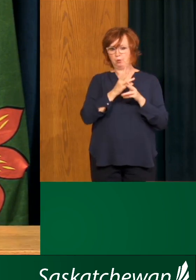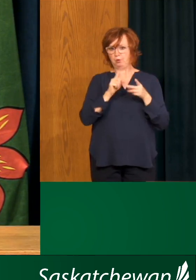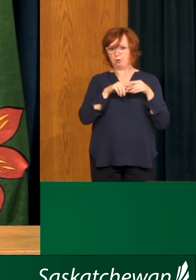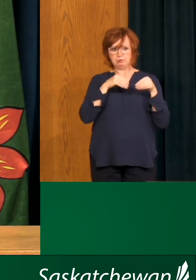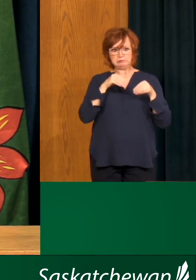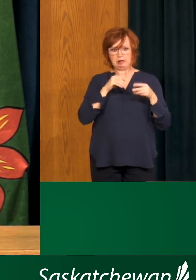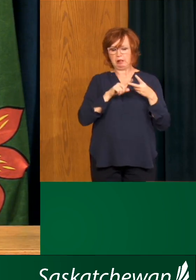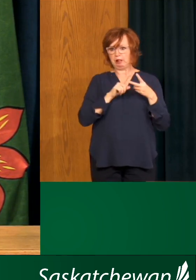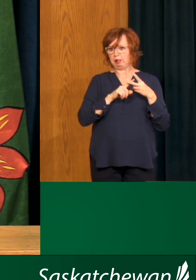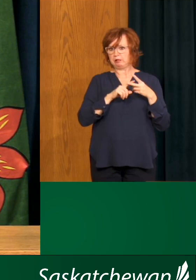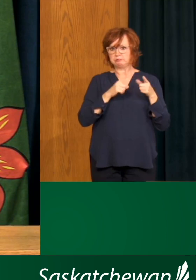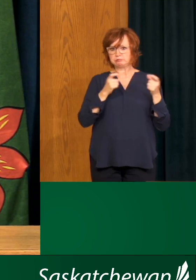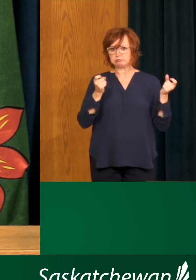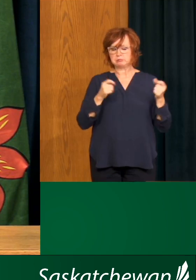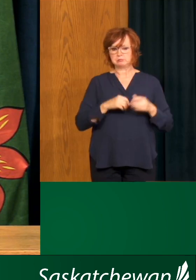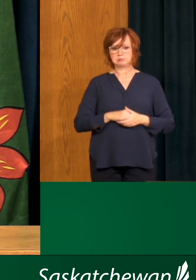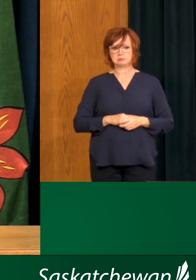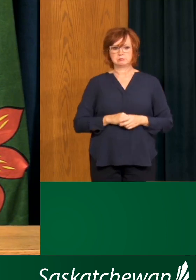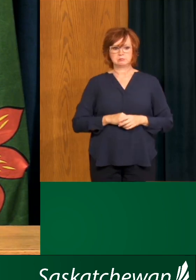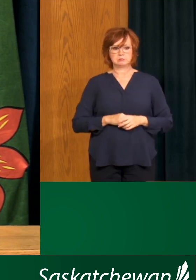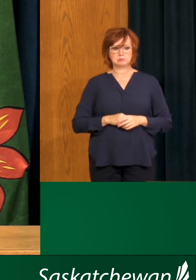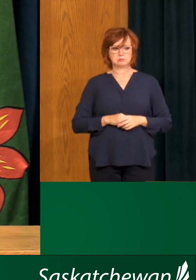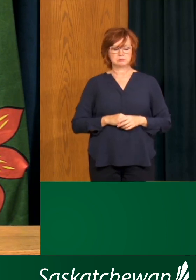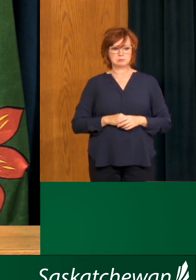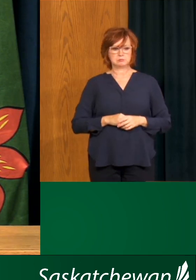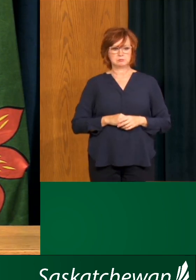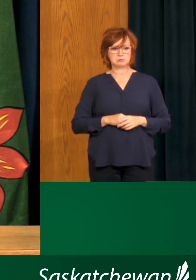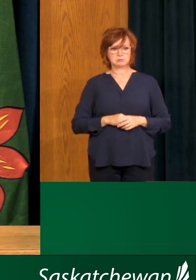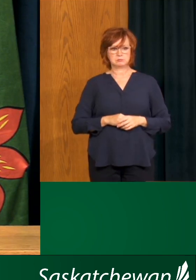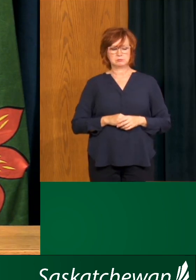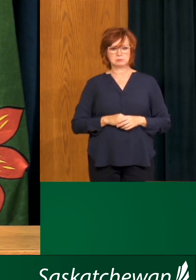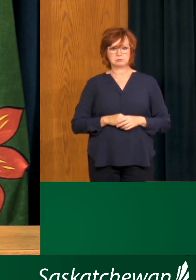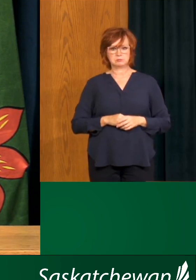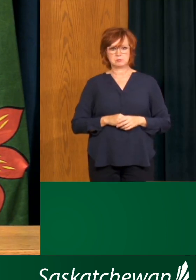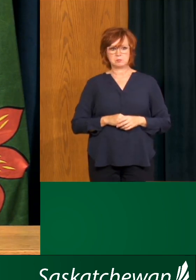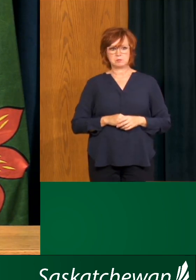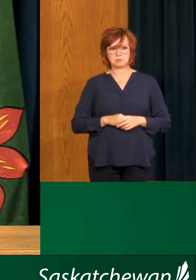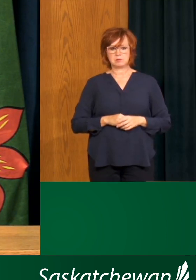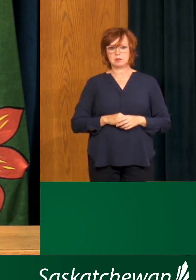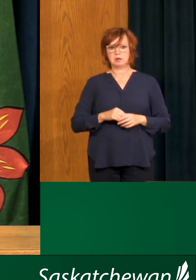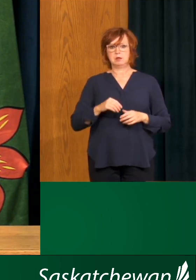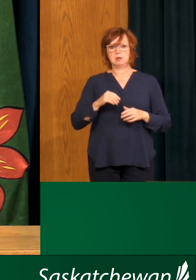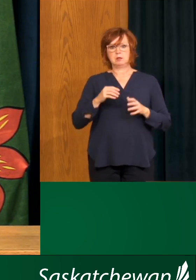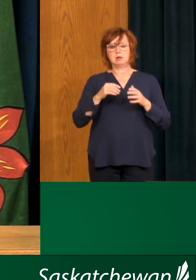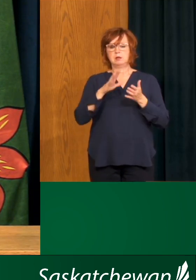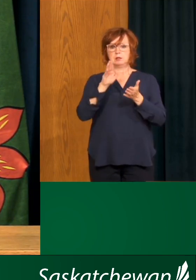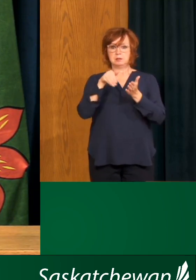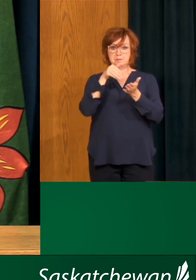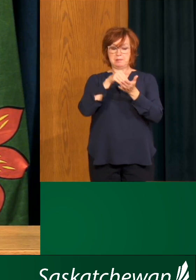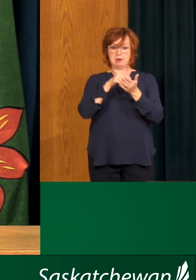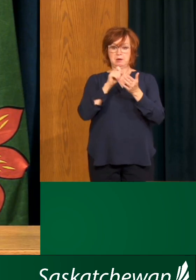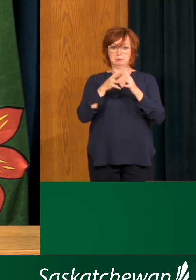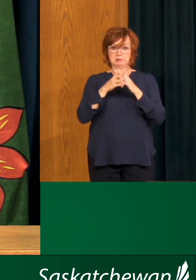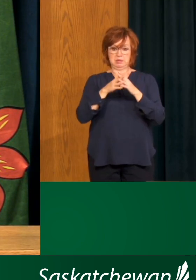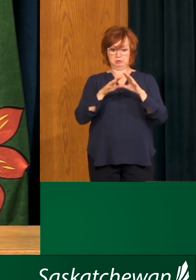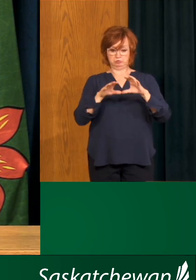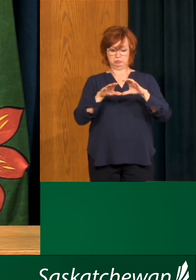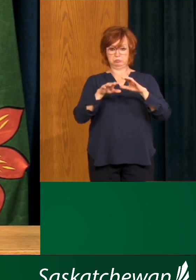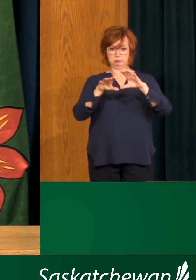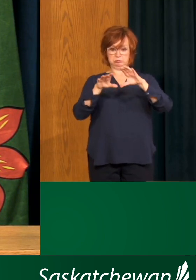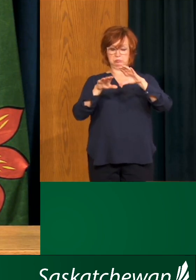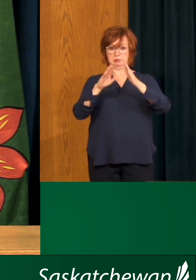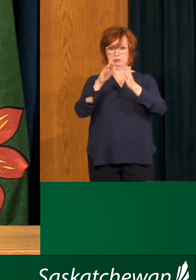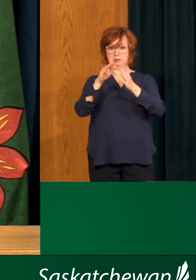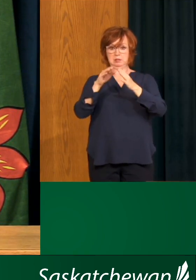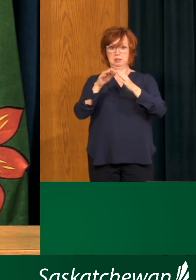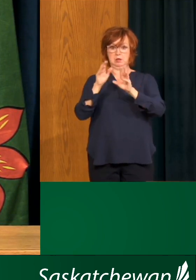how our economy is centered with a number of states down throughout the Midwest, for example. So I think in general